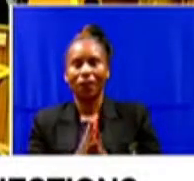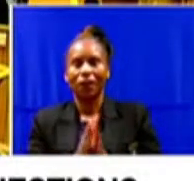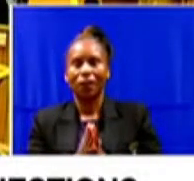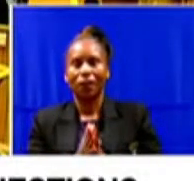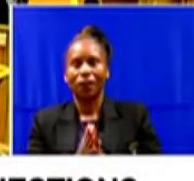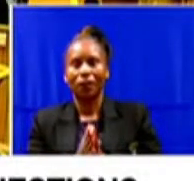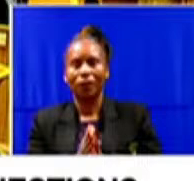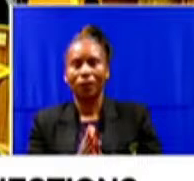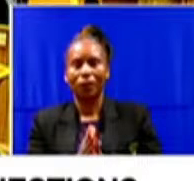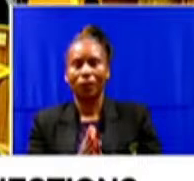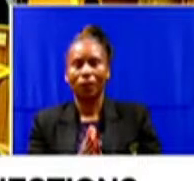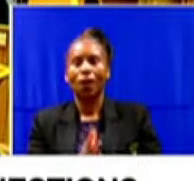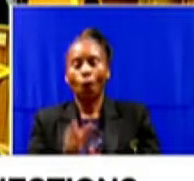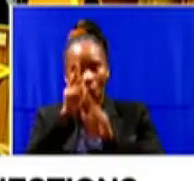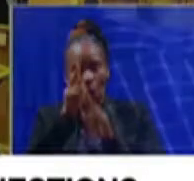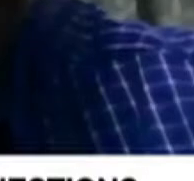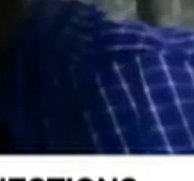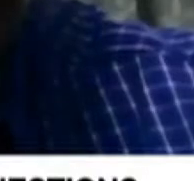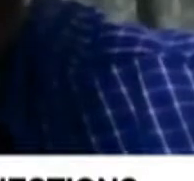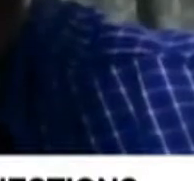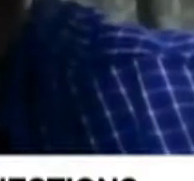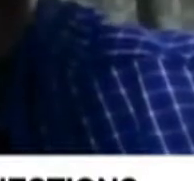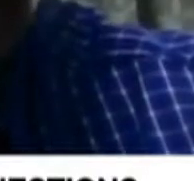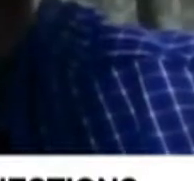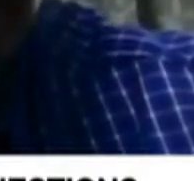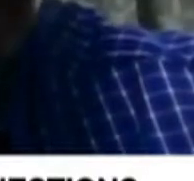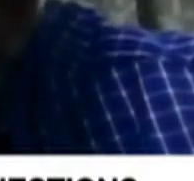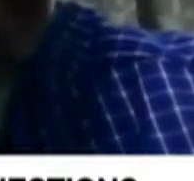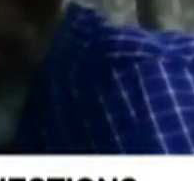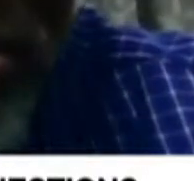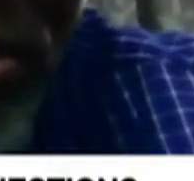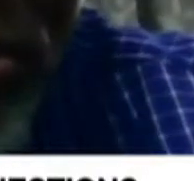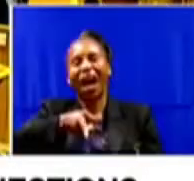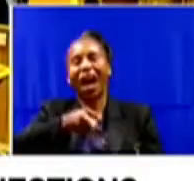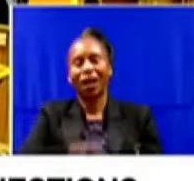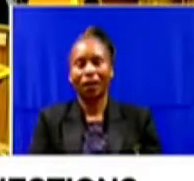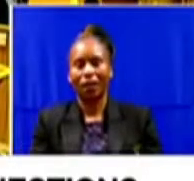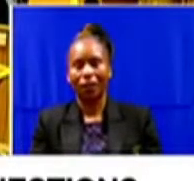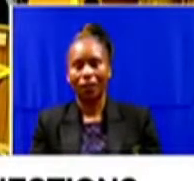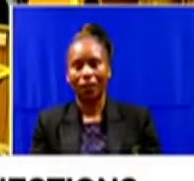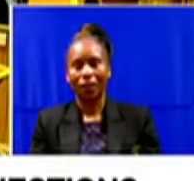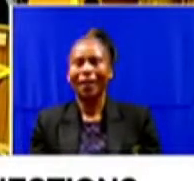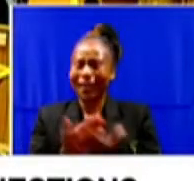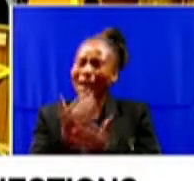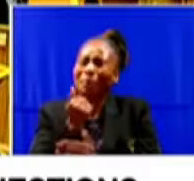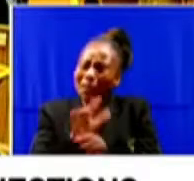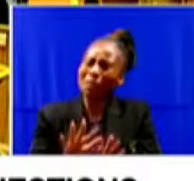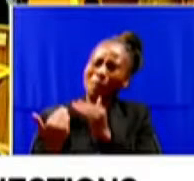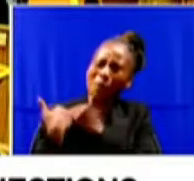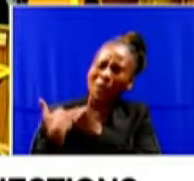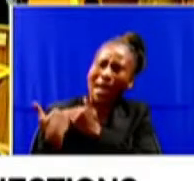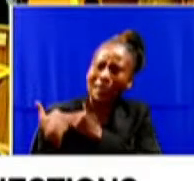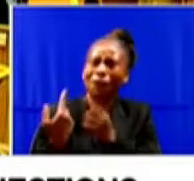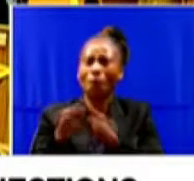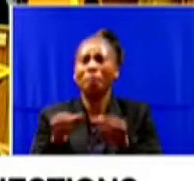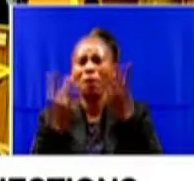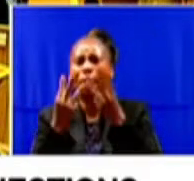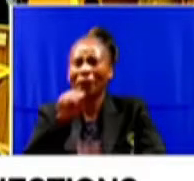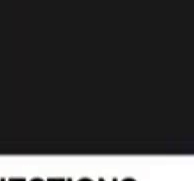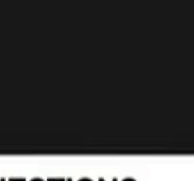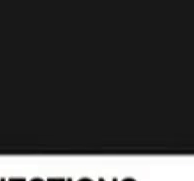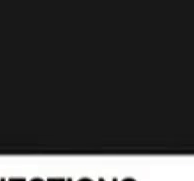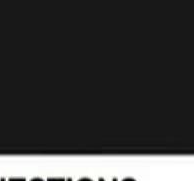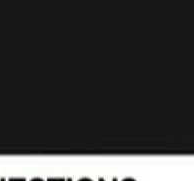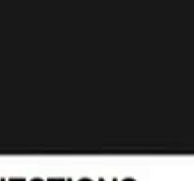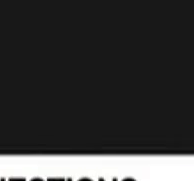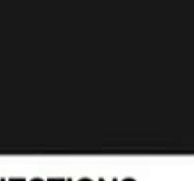me? Honorable member. Point of order. I'm on the floor. Can I be protected Honorable from members. these people? Hey, but Honorable this is not the members.